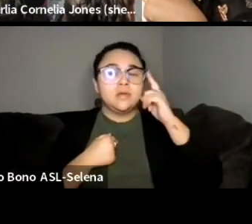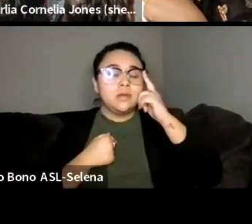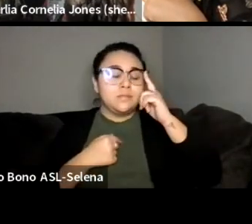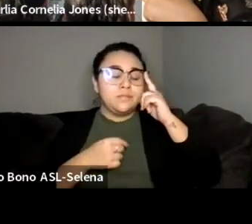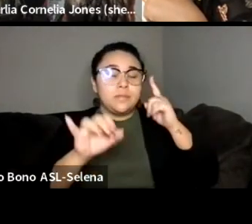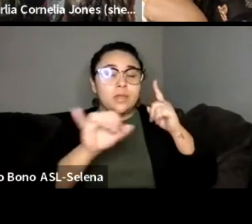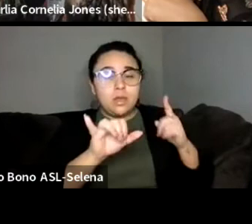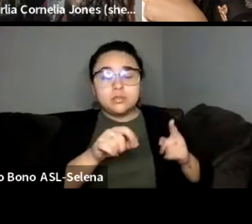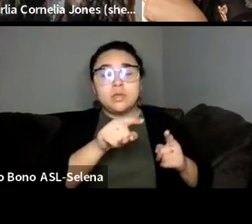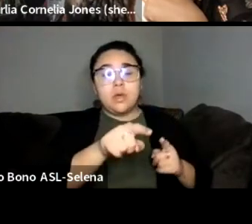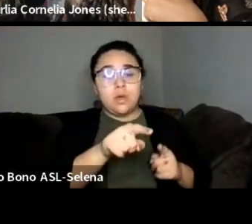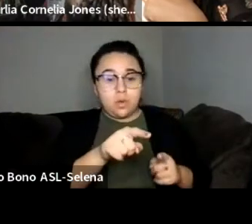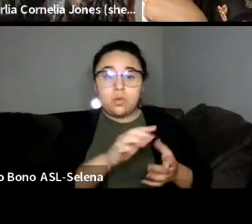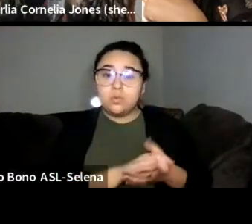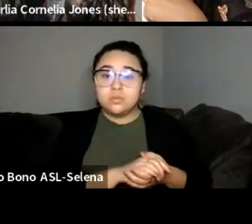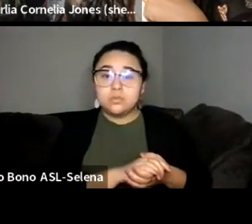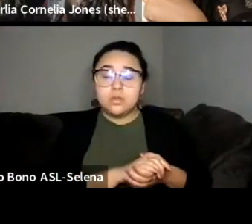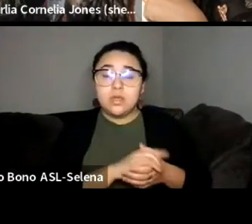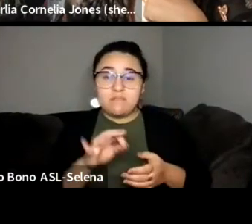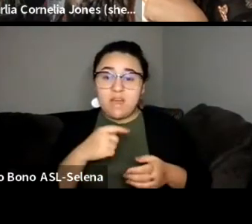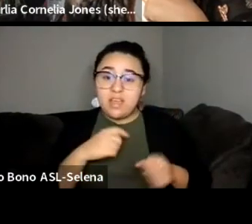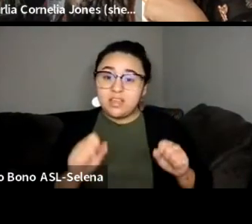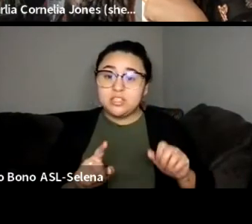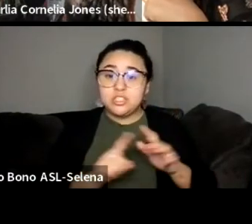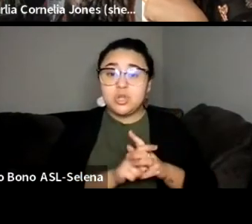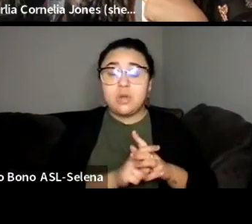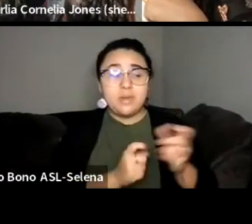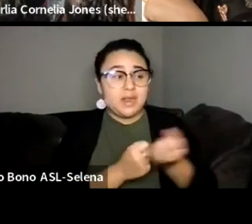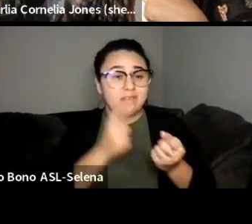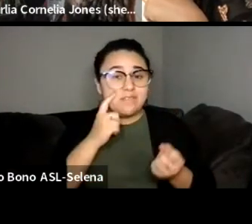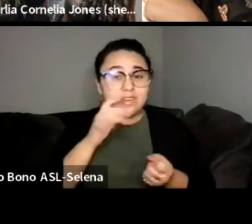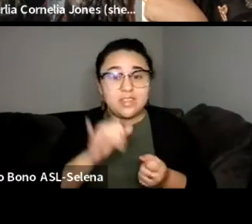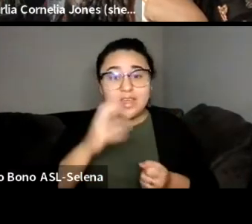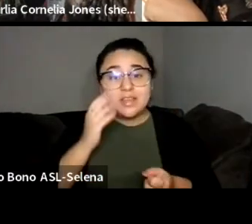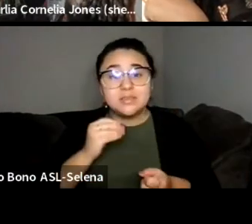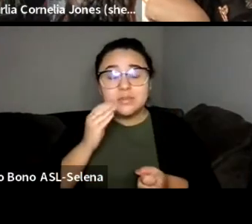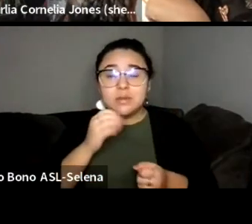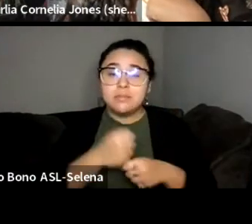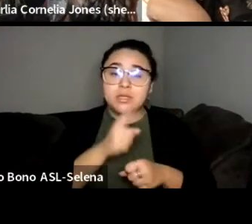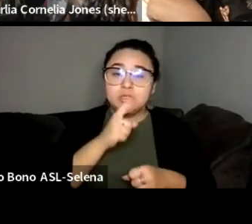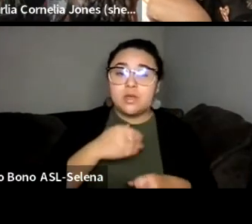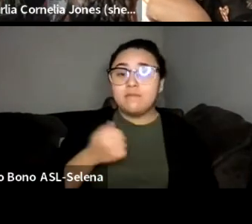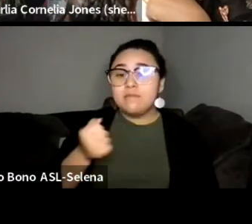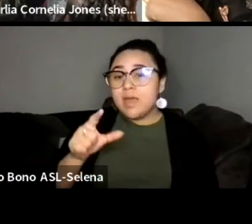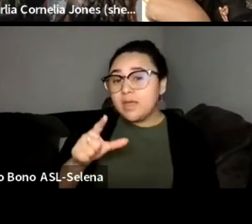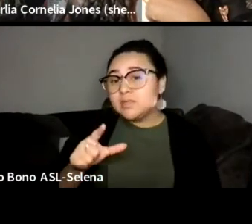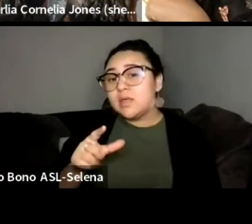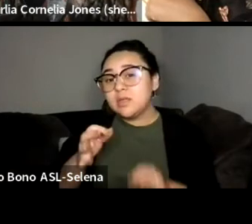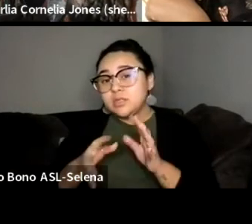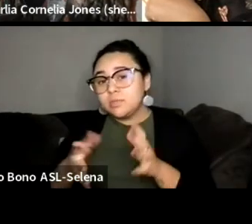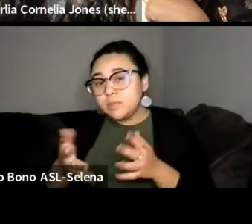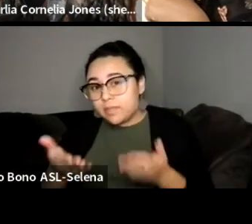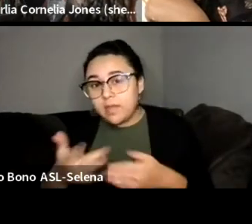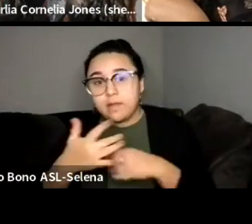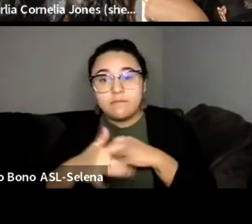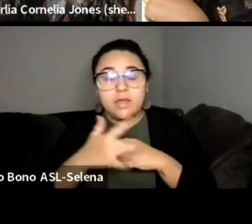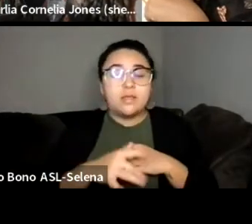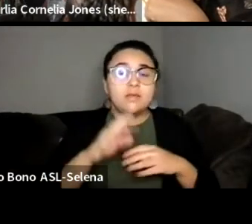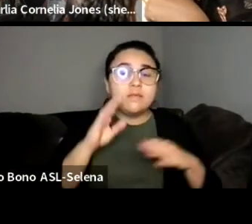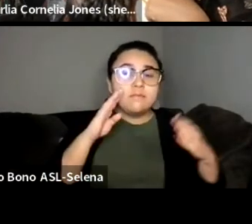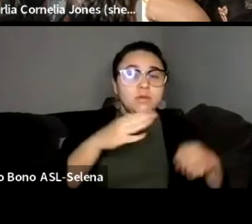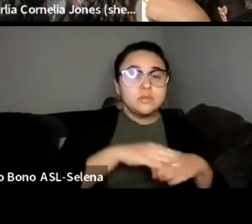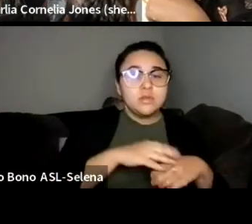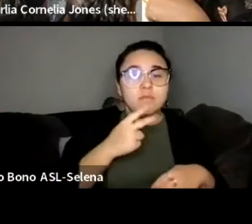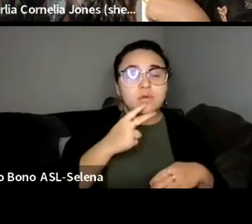our, throughout the summit, which is something, you know, we worked on and made sure. It's making sure that we're centering voices from throughout